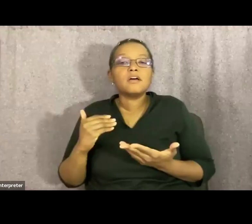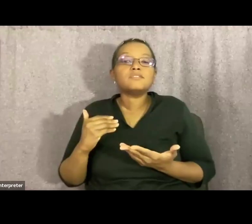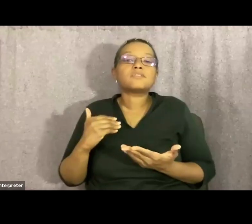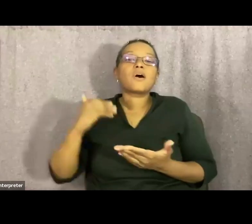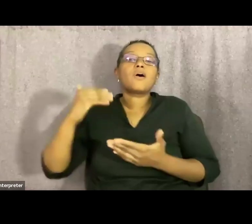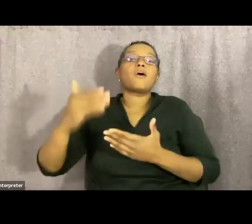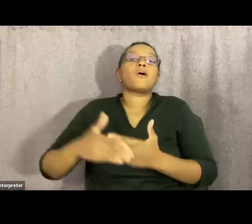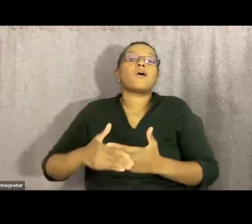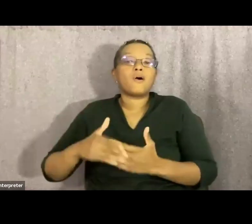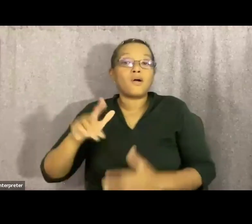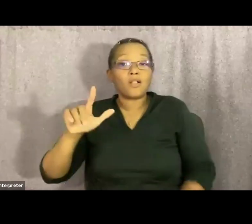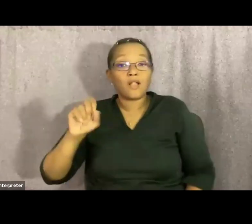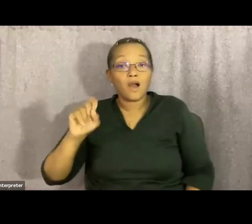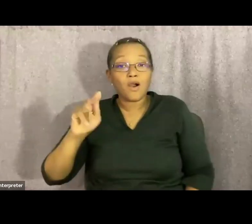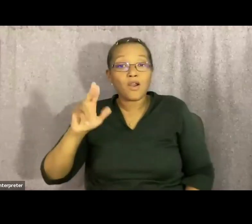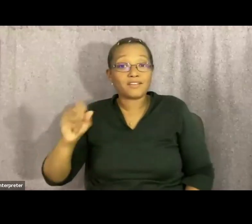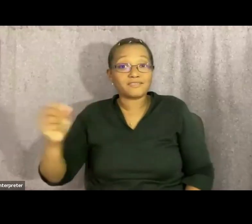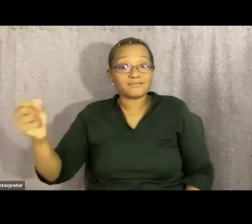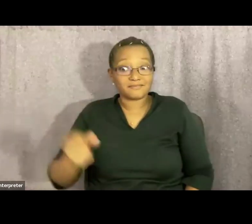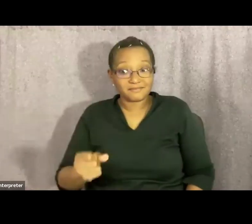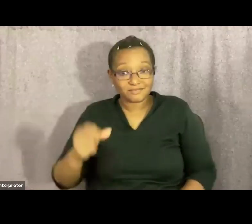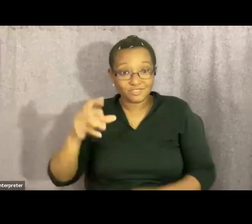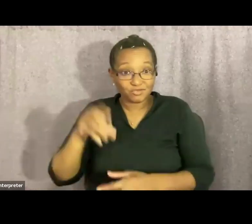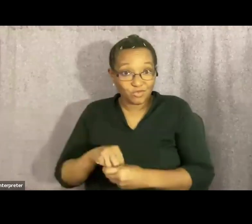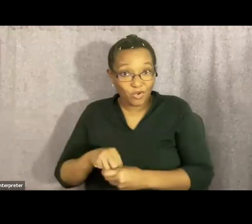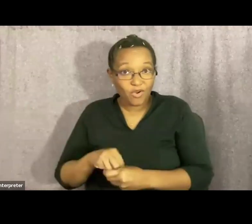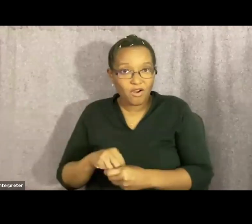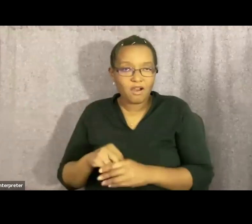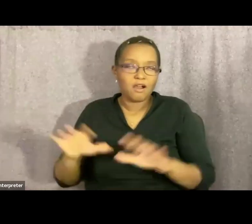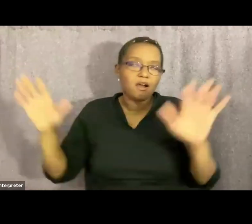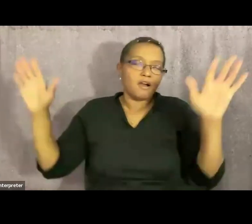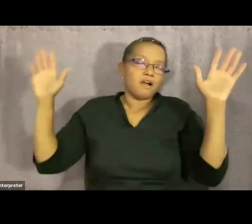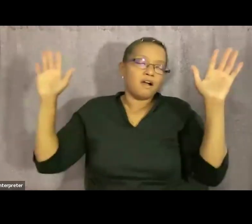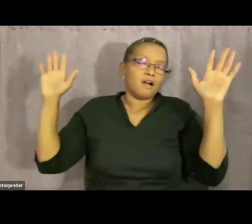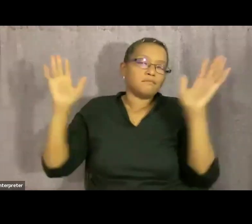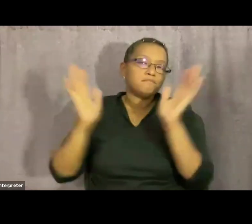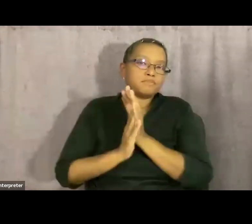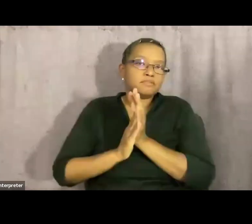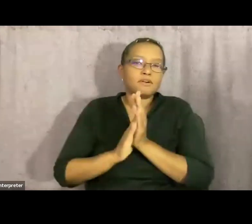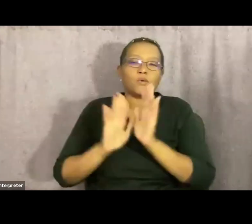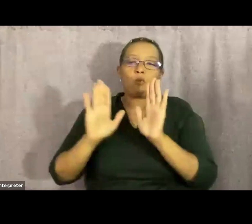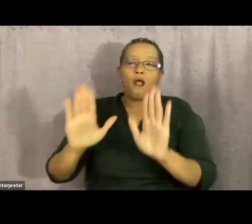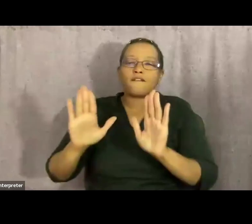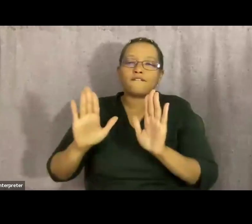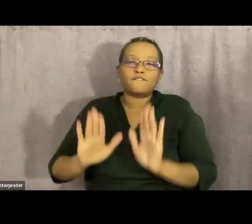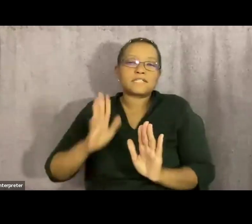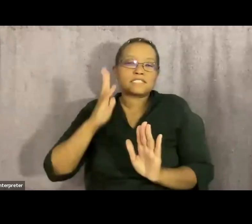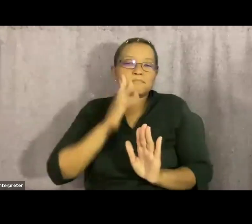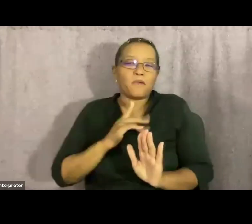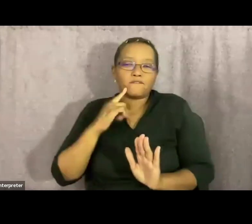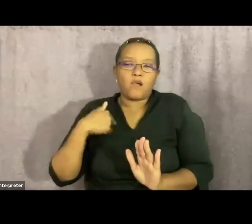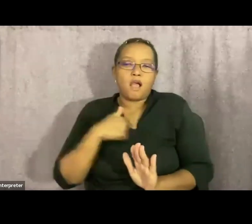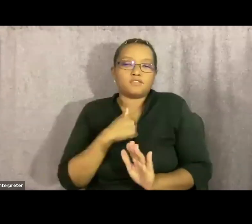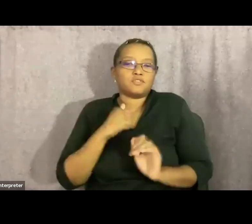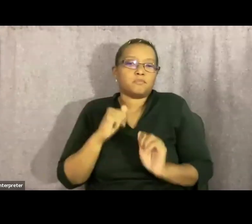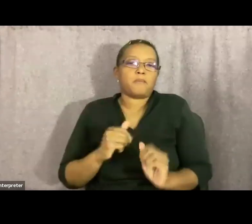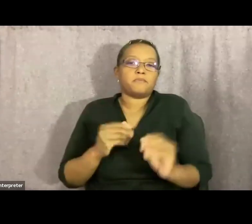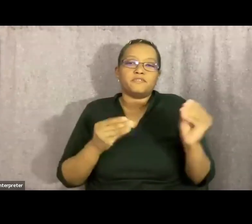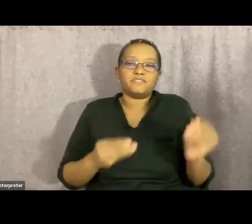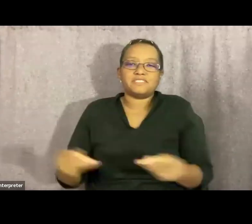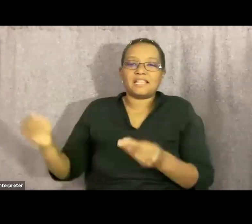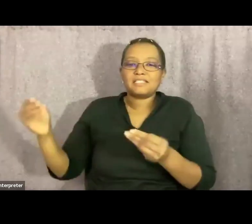This is Alex speaking. Curious, Capriya, Kiki, Jamoke, do you